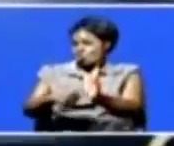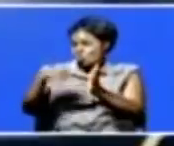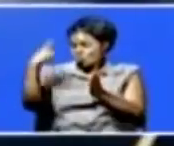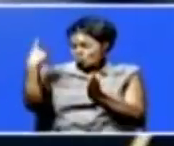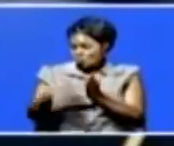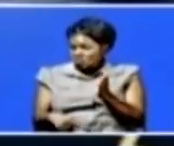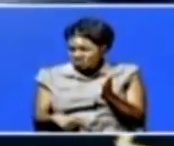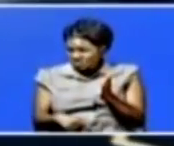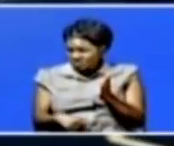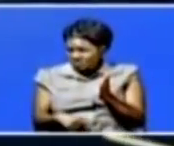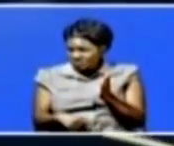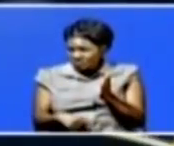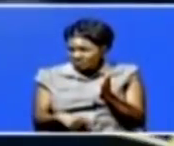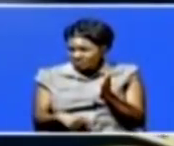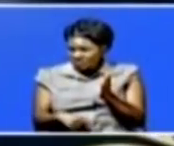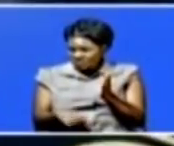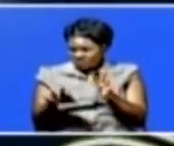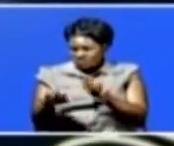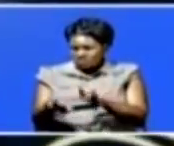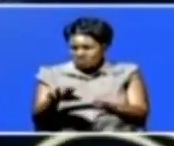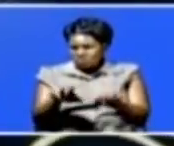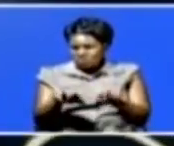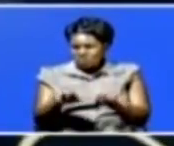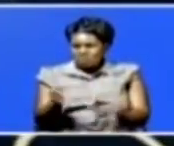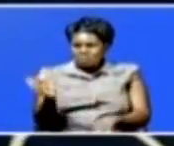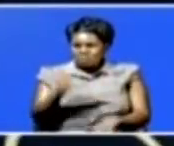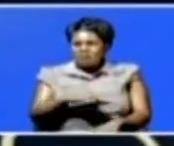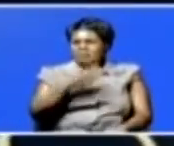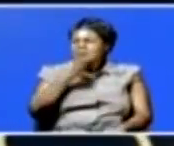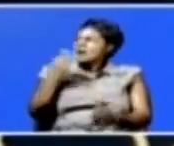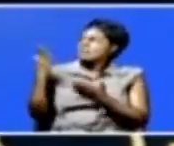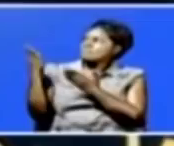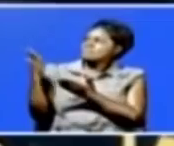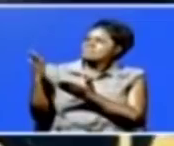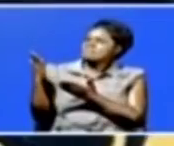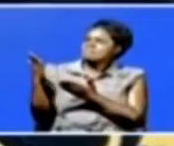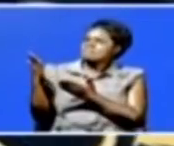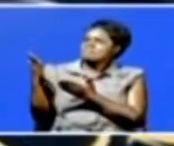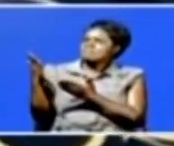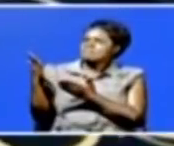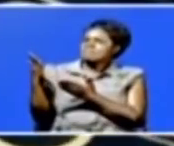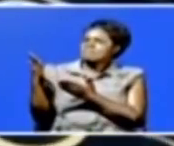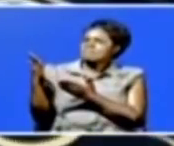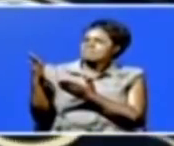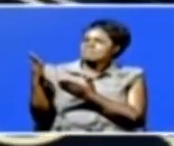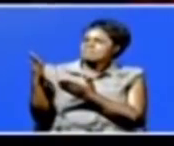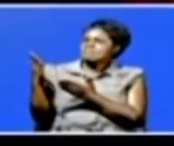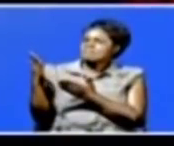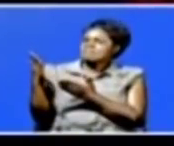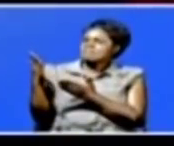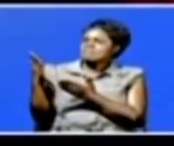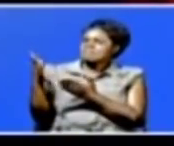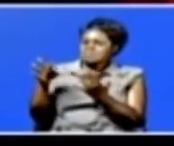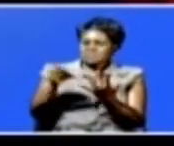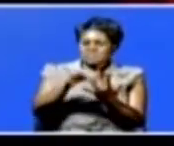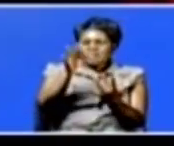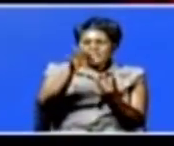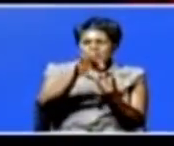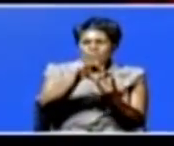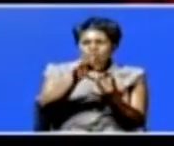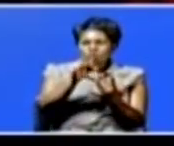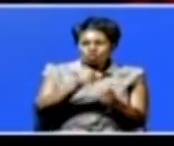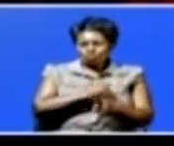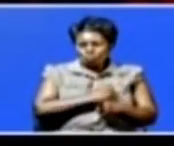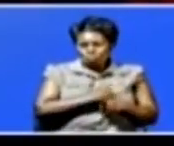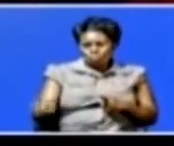from the scene of crime, including fingerprints, have pointed back to Joseph Irungu. Samples of semen